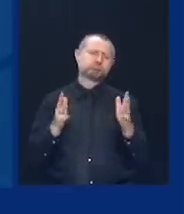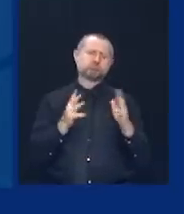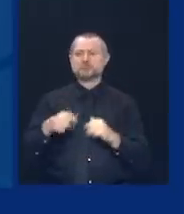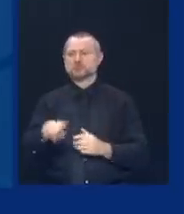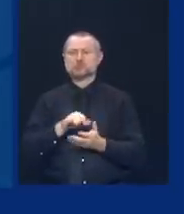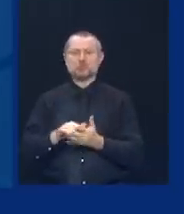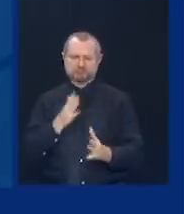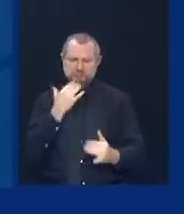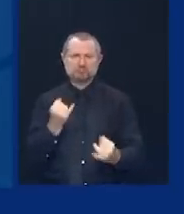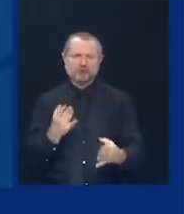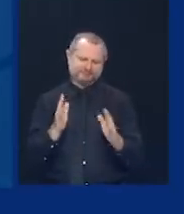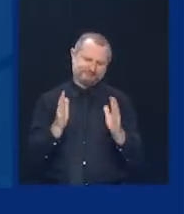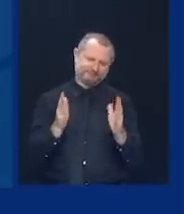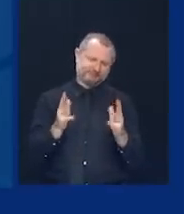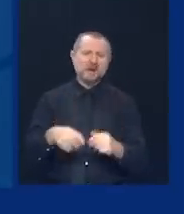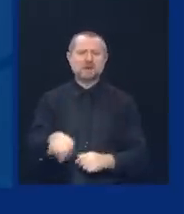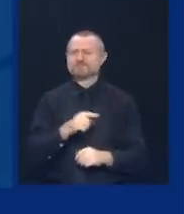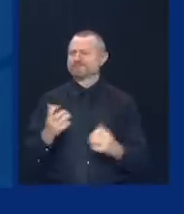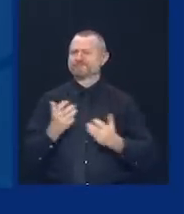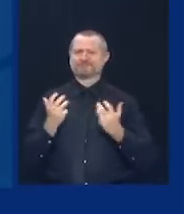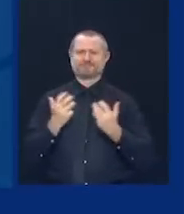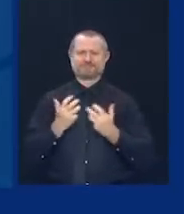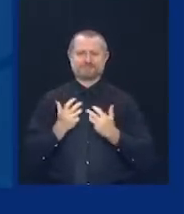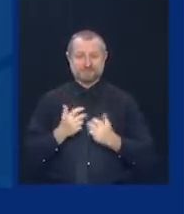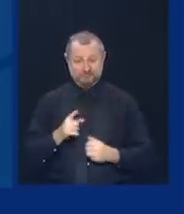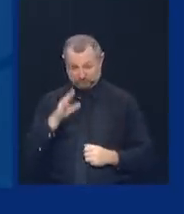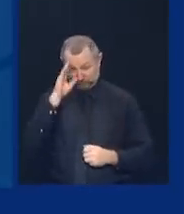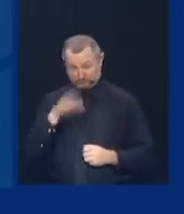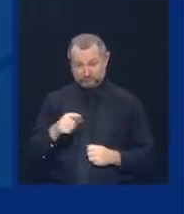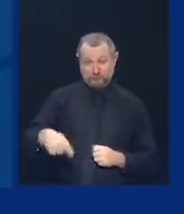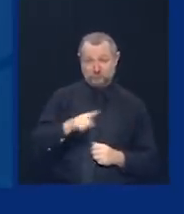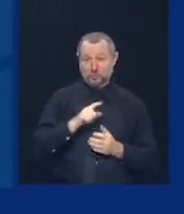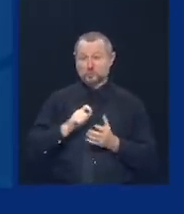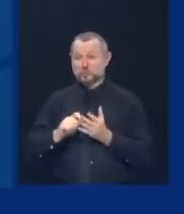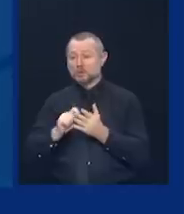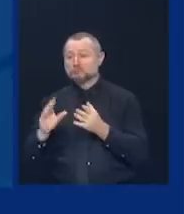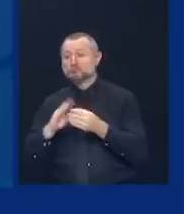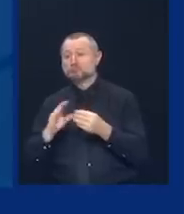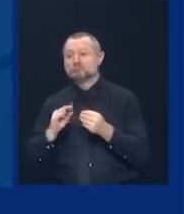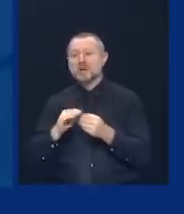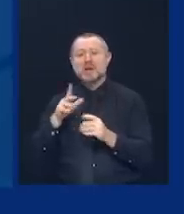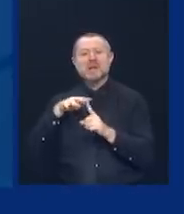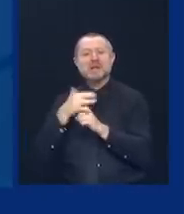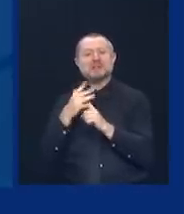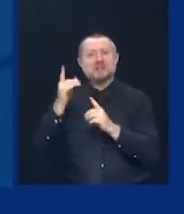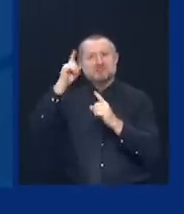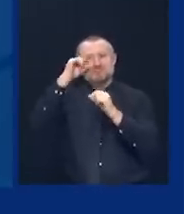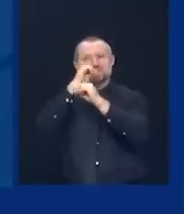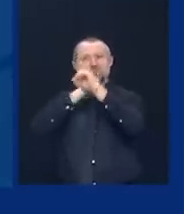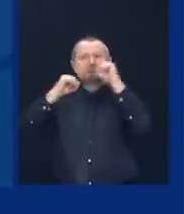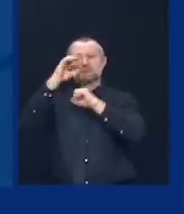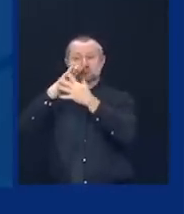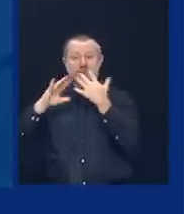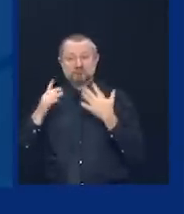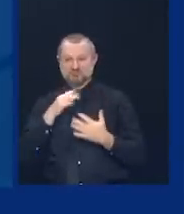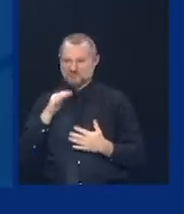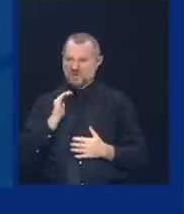And I know you guys don't like to write context. That's where we are, 2.8,